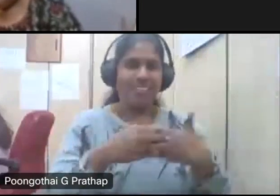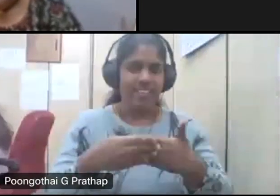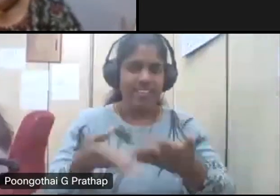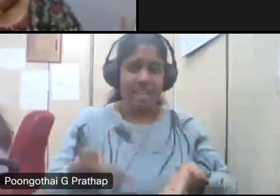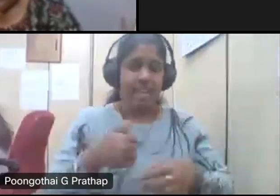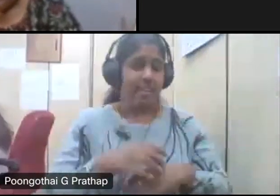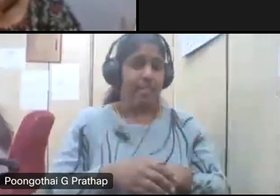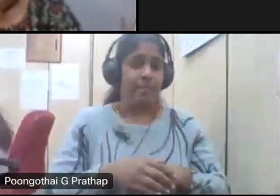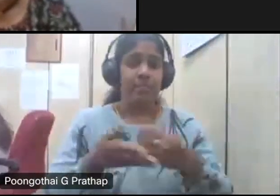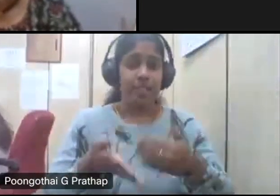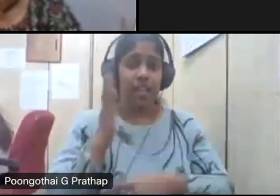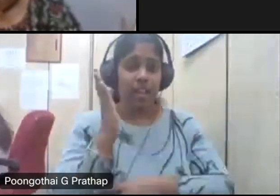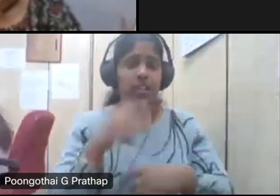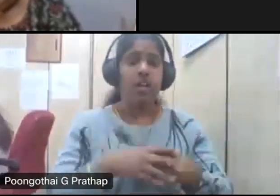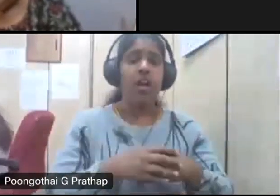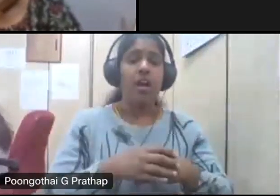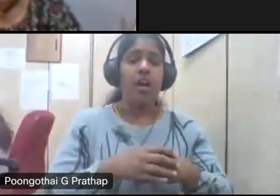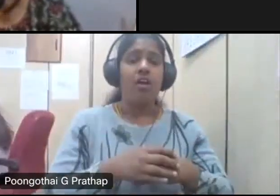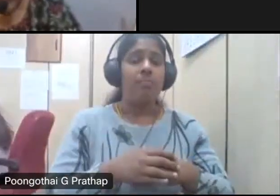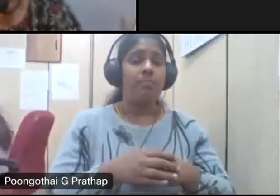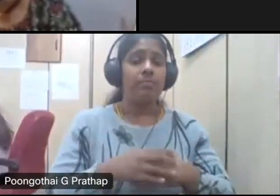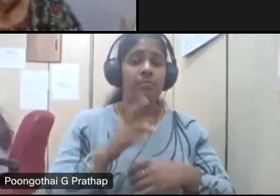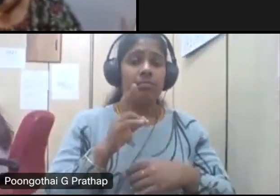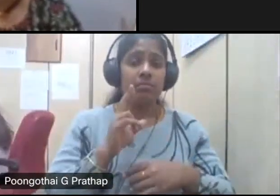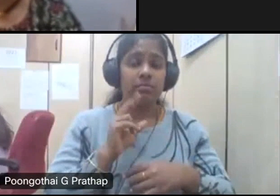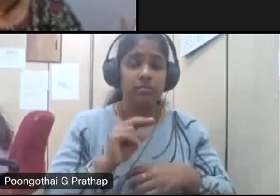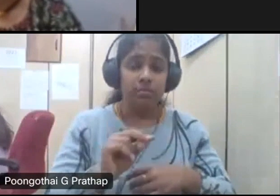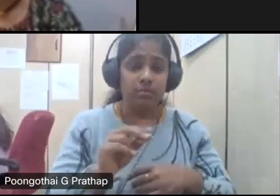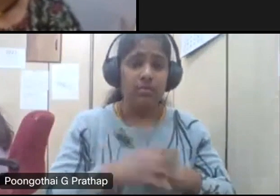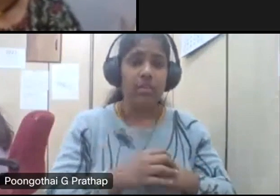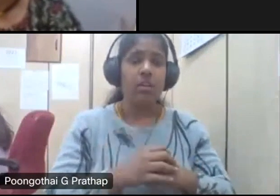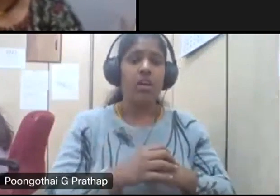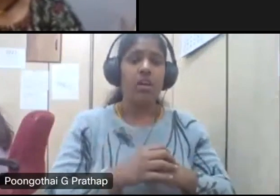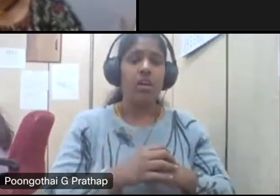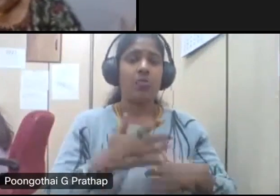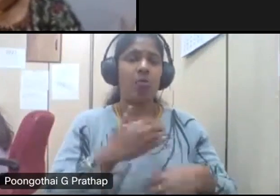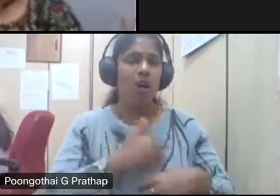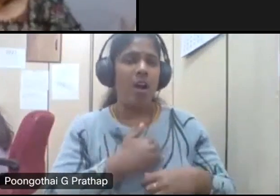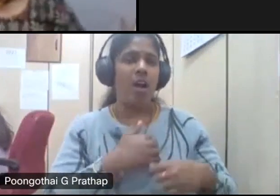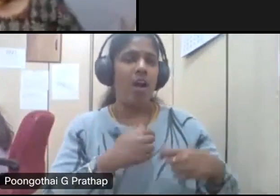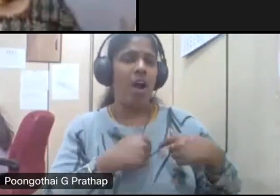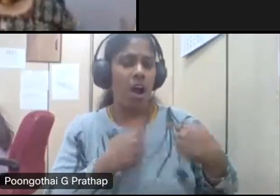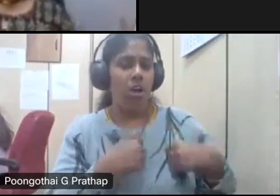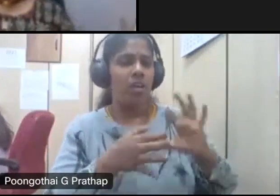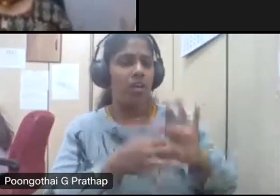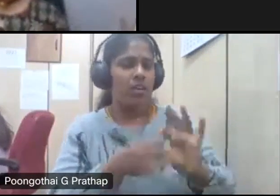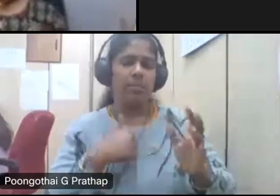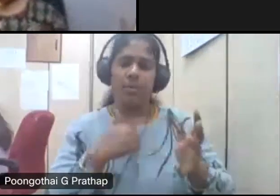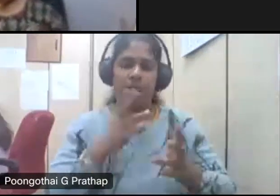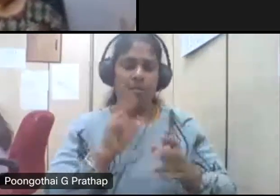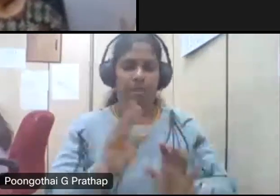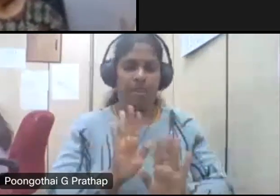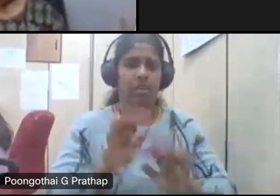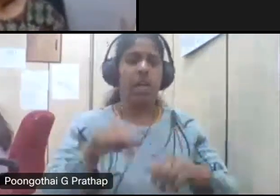about cardiac anomalies related to cardiac and eyes. Coming